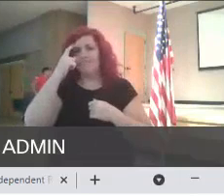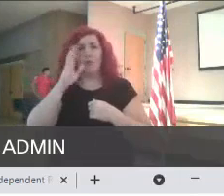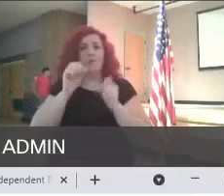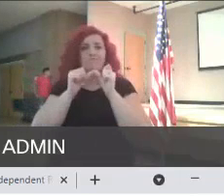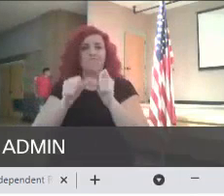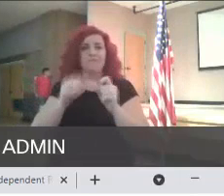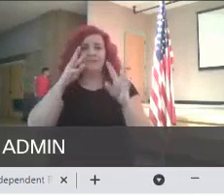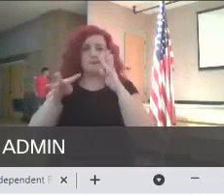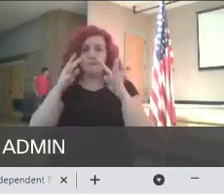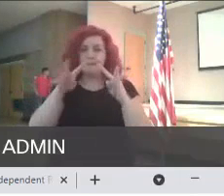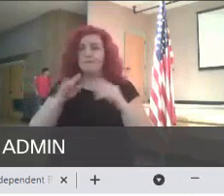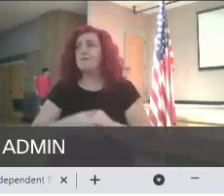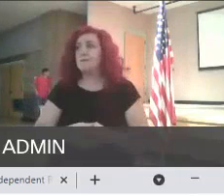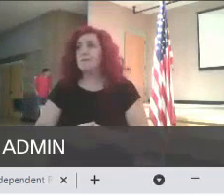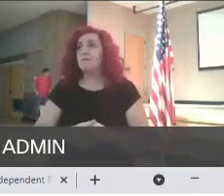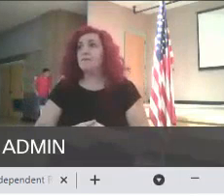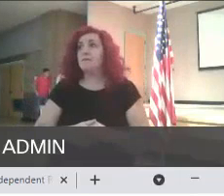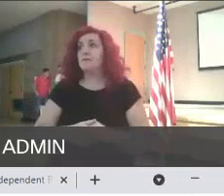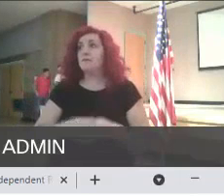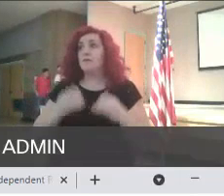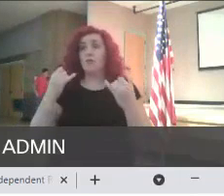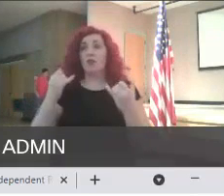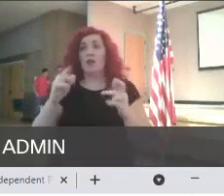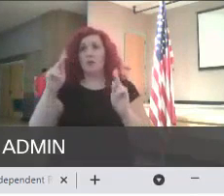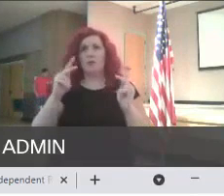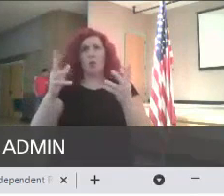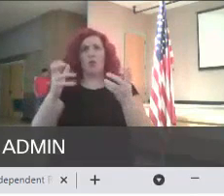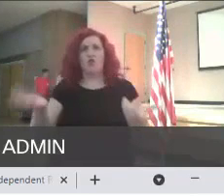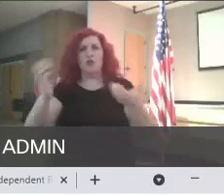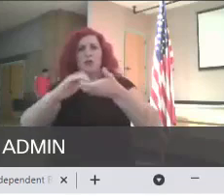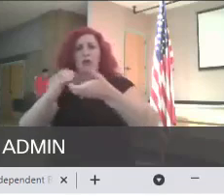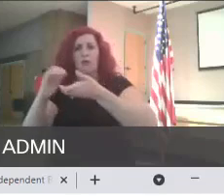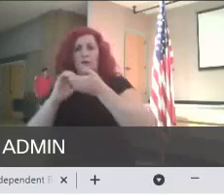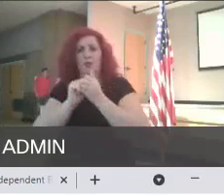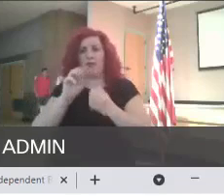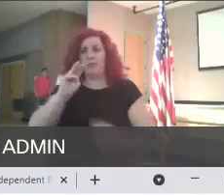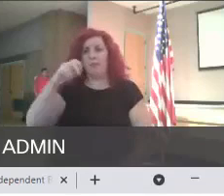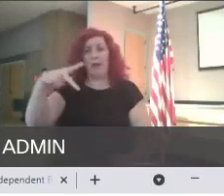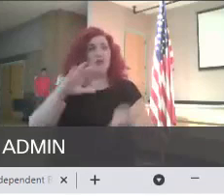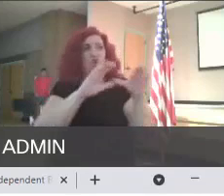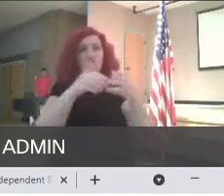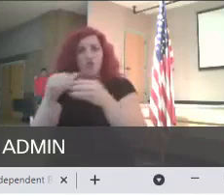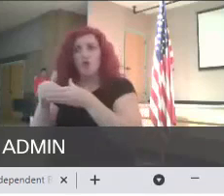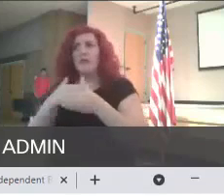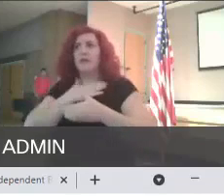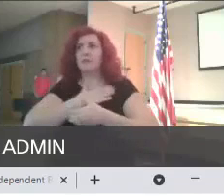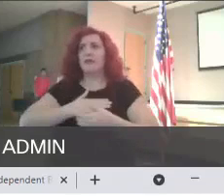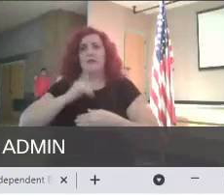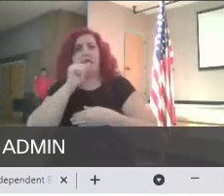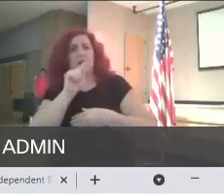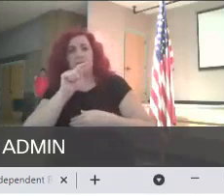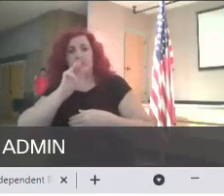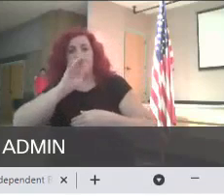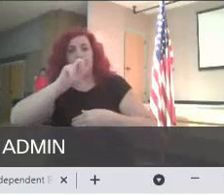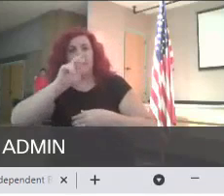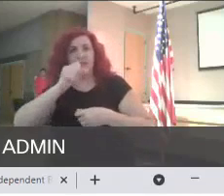to be ignored. In the meantime, there are people who would like to collaborate with the maps in a group. So please ask Timmins to